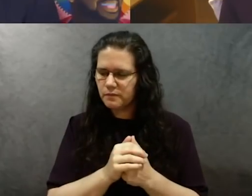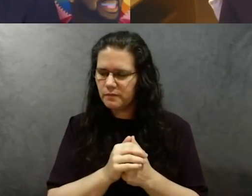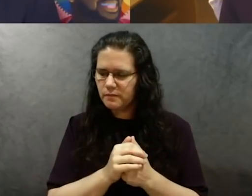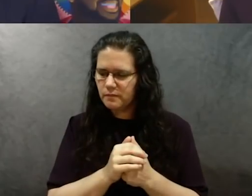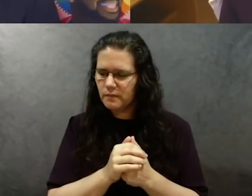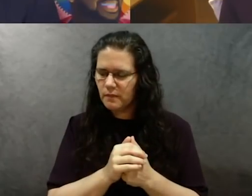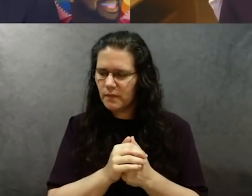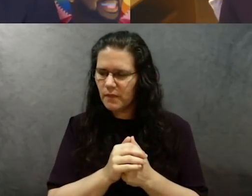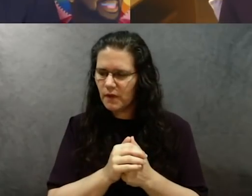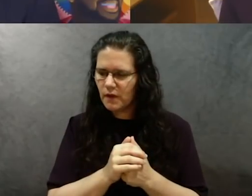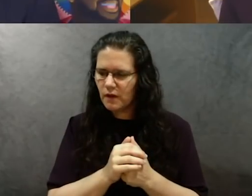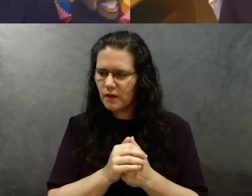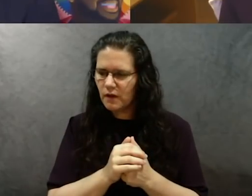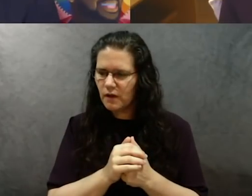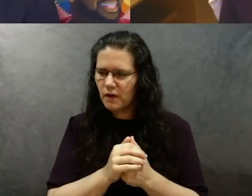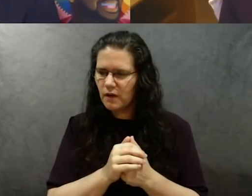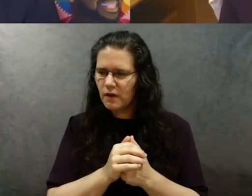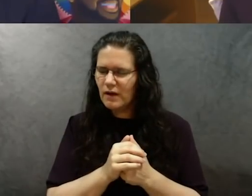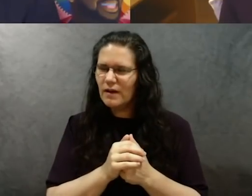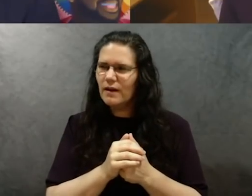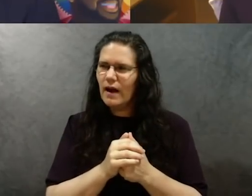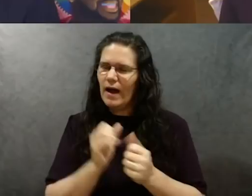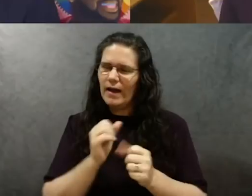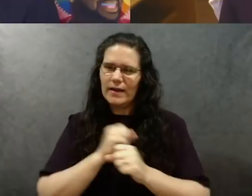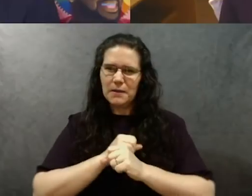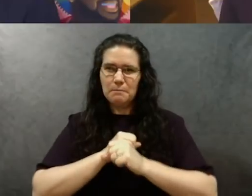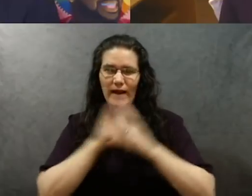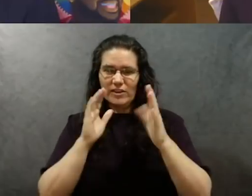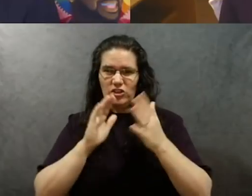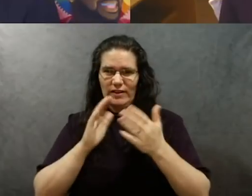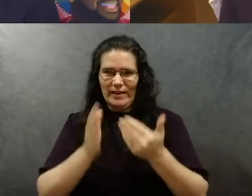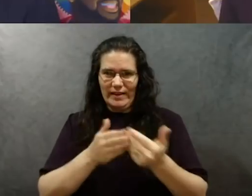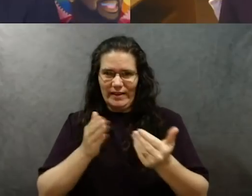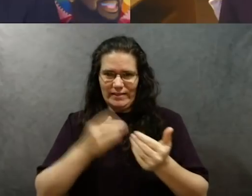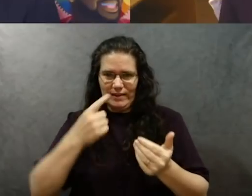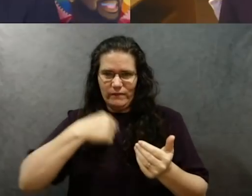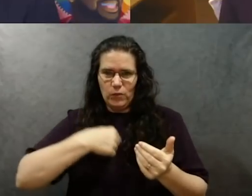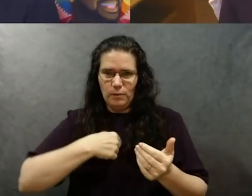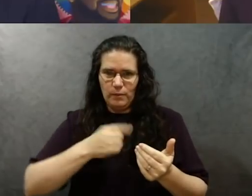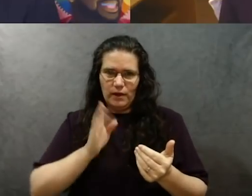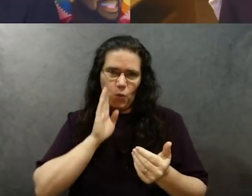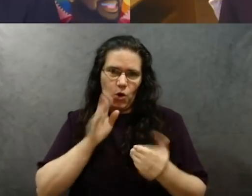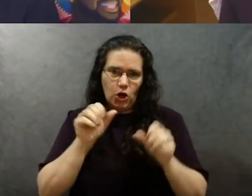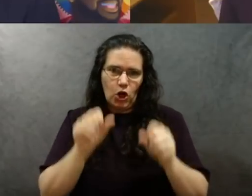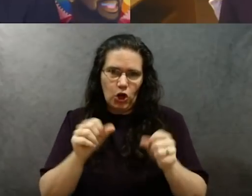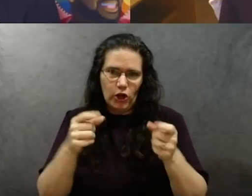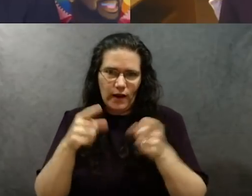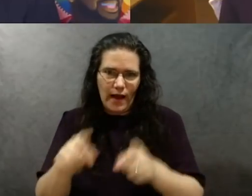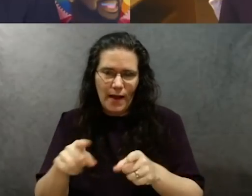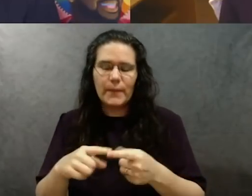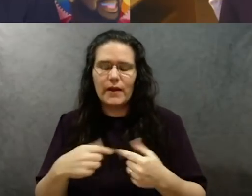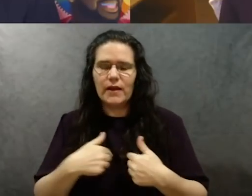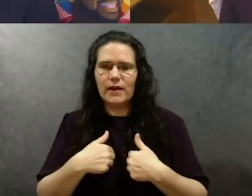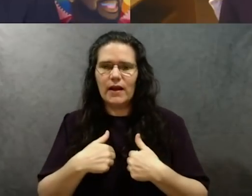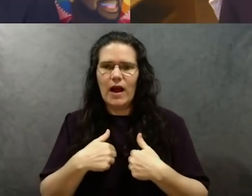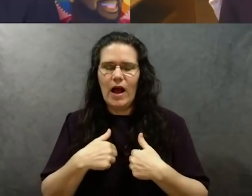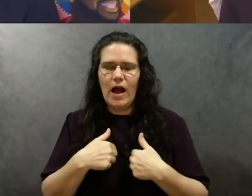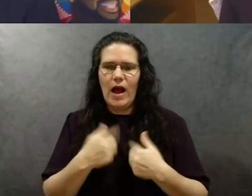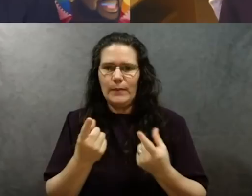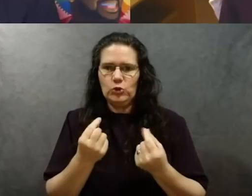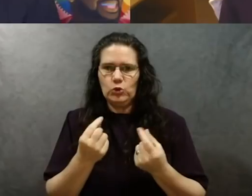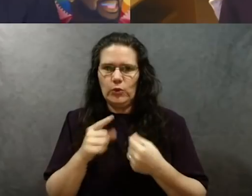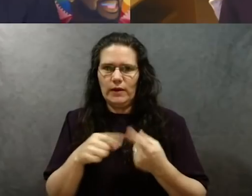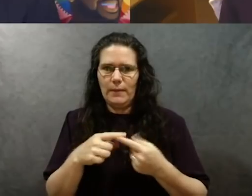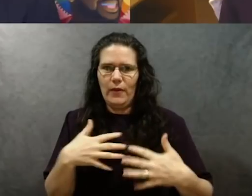what easily could happen for me is there's a subtle doing I'm doing about the fear, which is avoiding